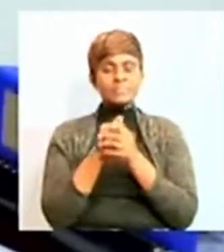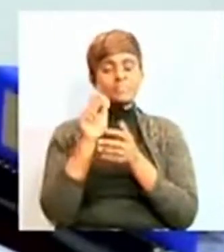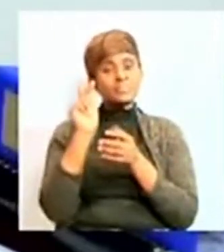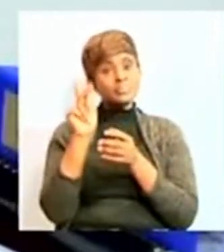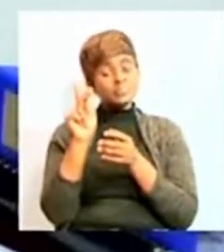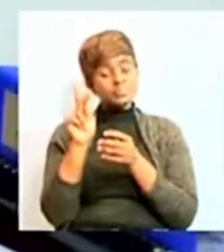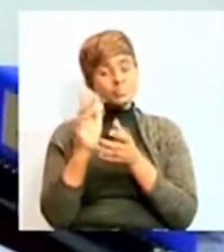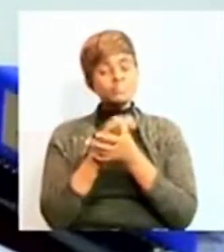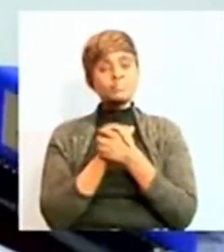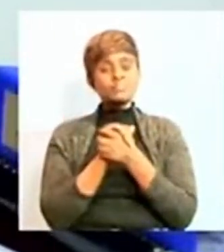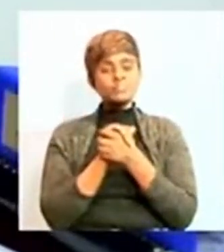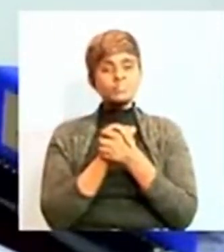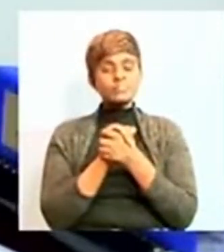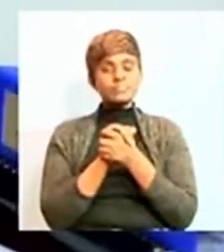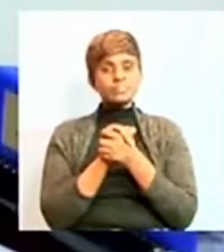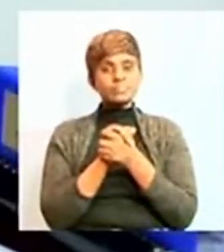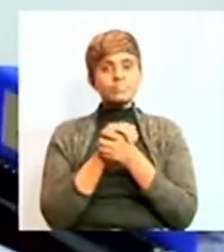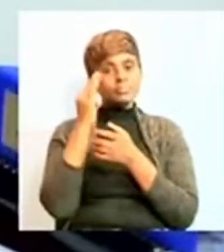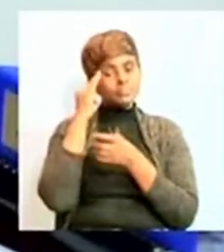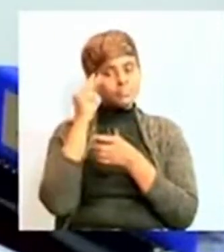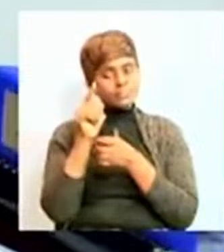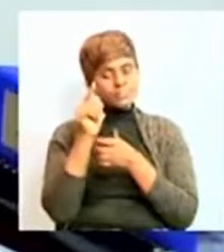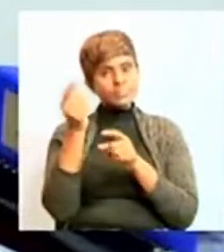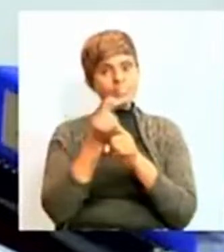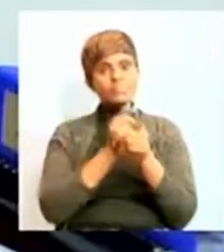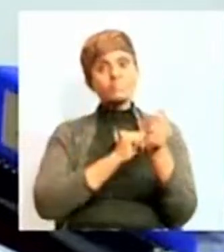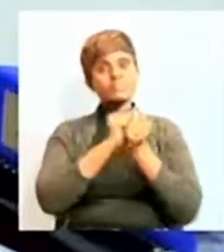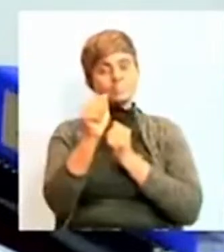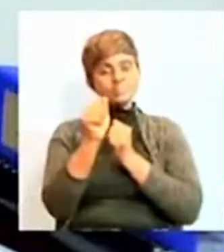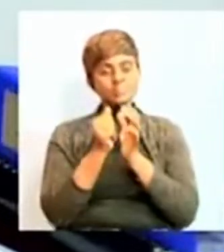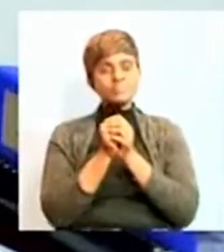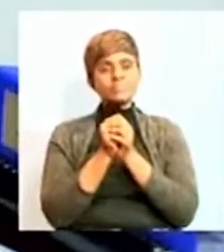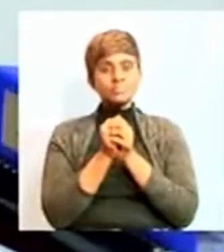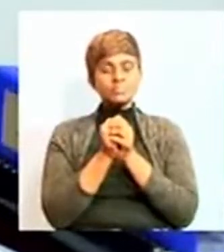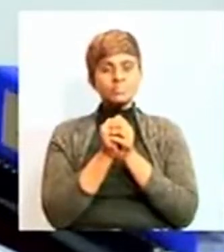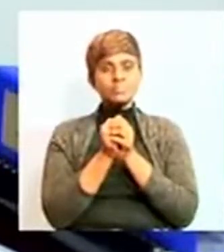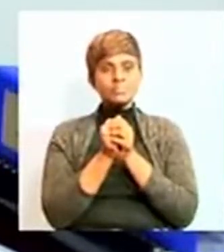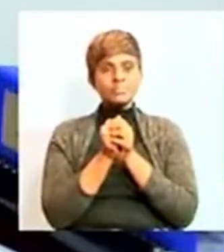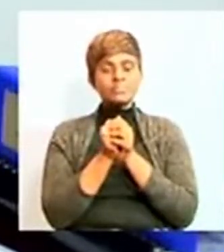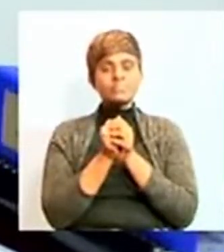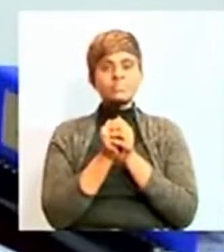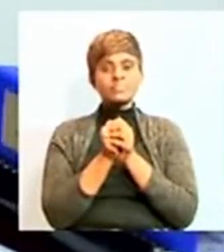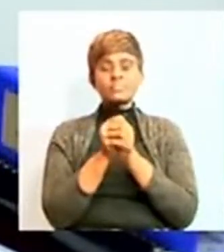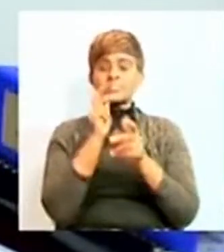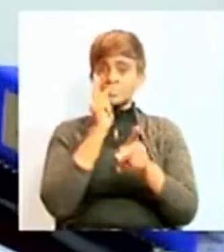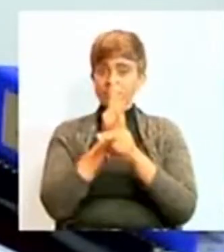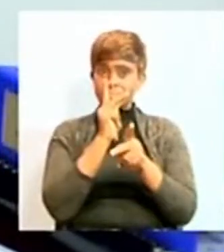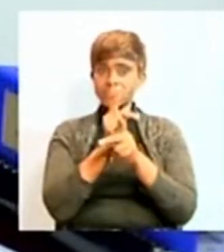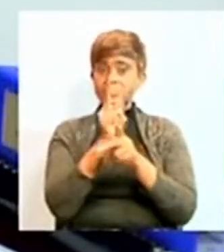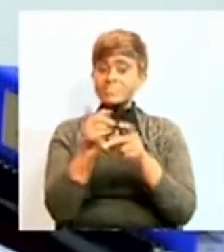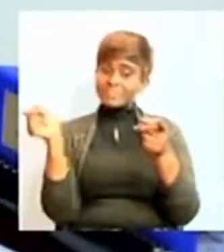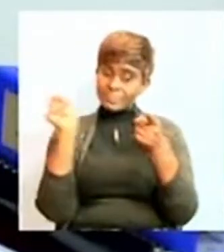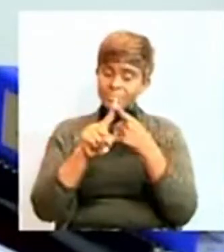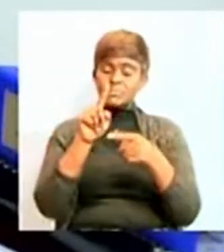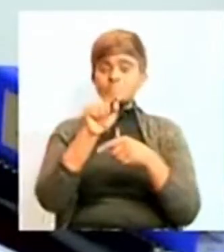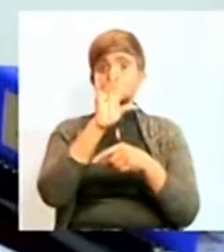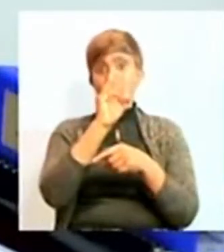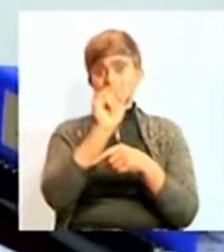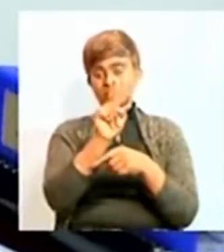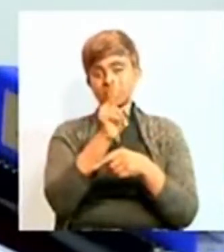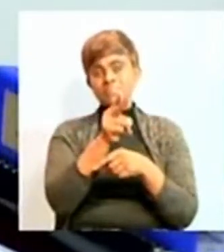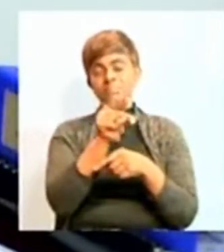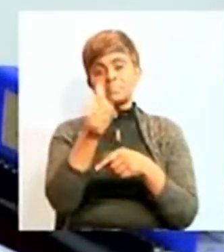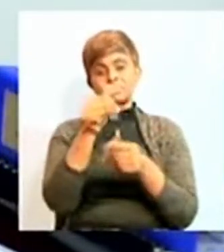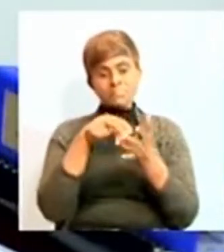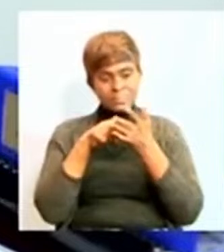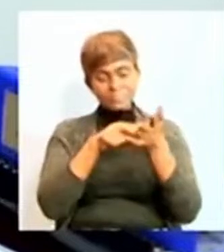Kabompo, we know you are coming from very far. But I would have loved to keep you here up to 17 hours so that